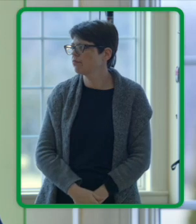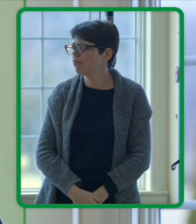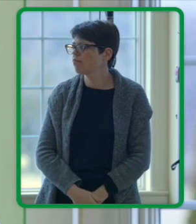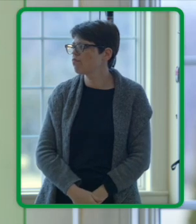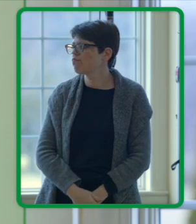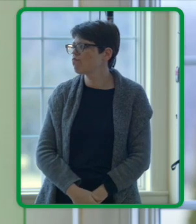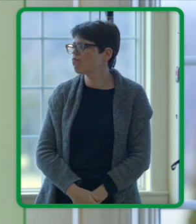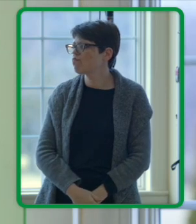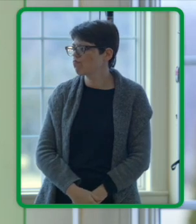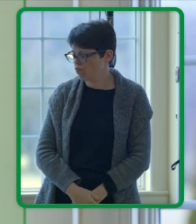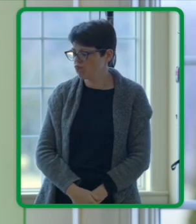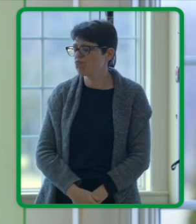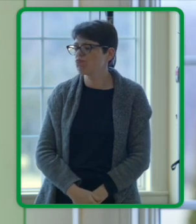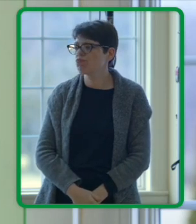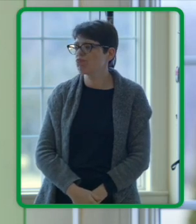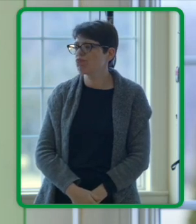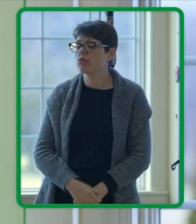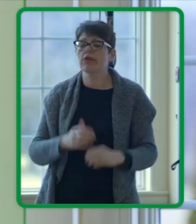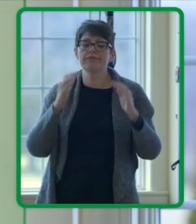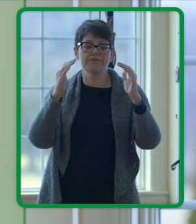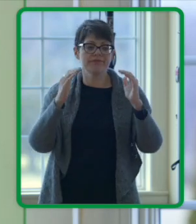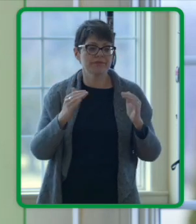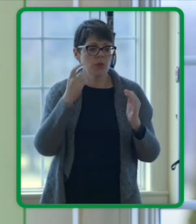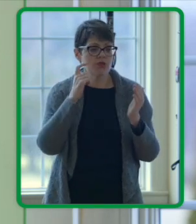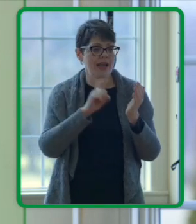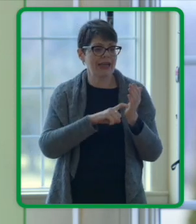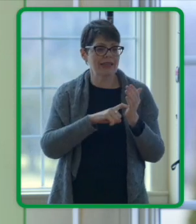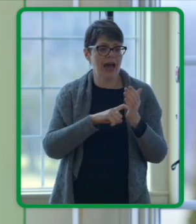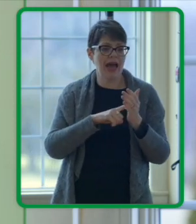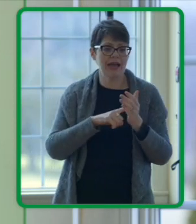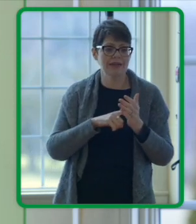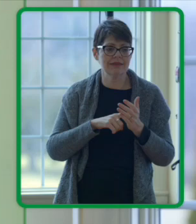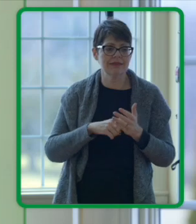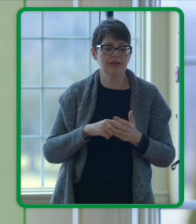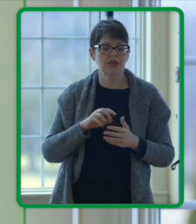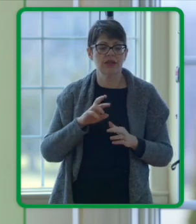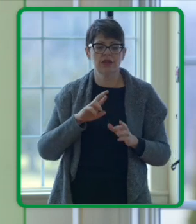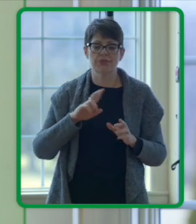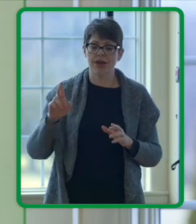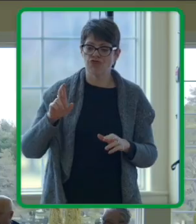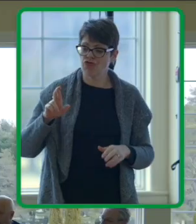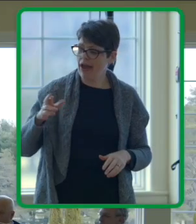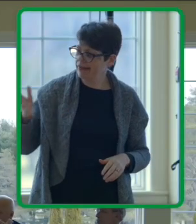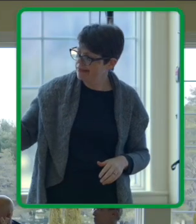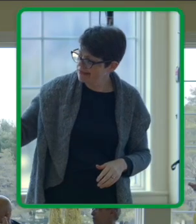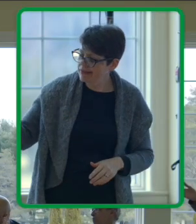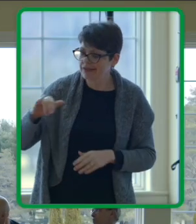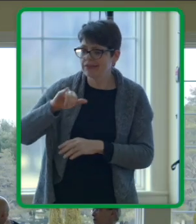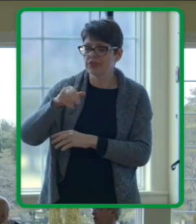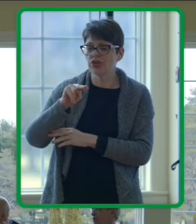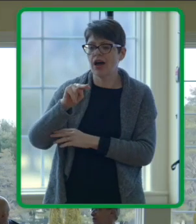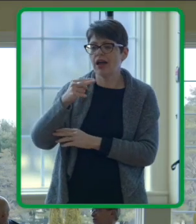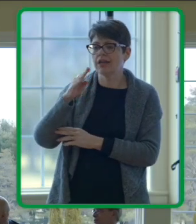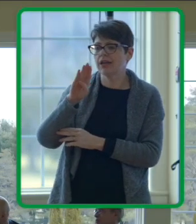So, I'd like to recognize the head table, starting from my immediate right. We have John Bissell,